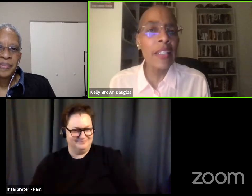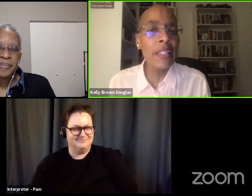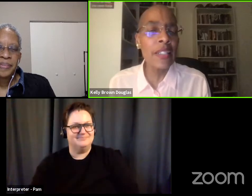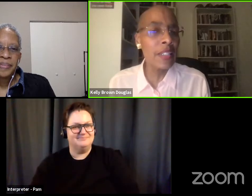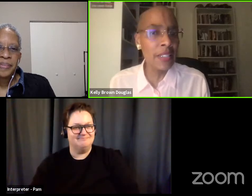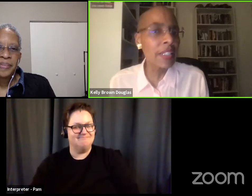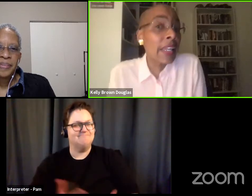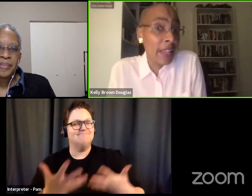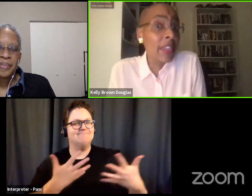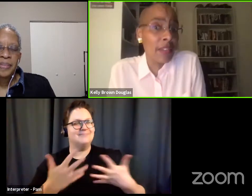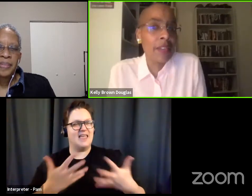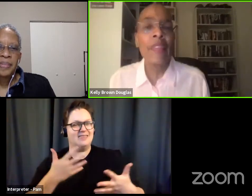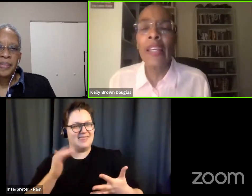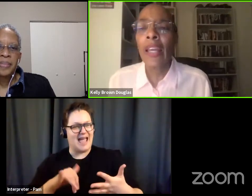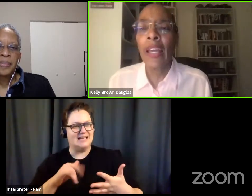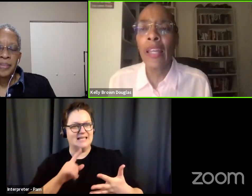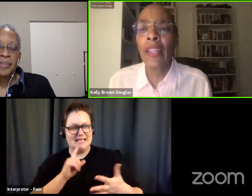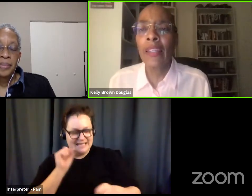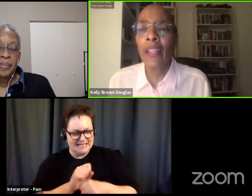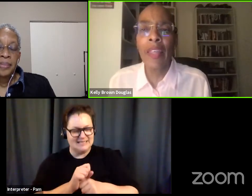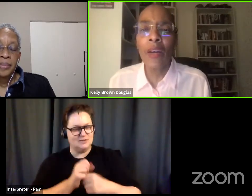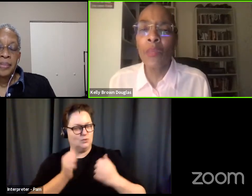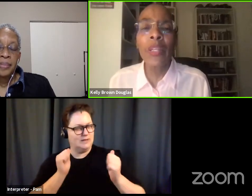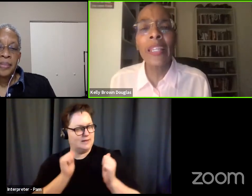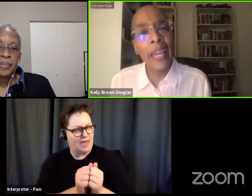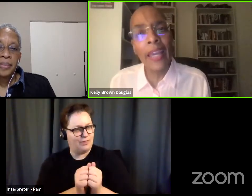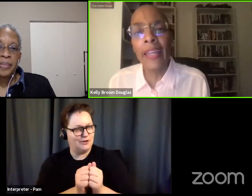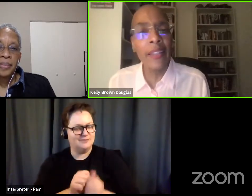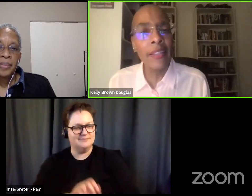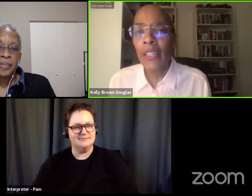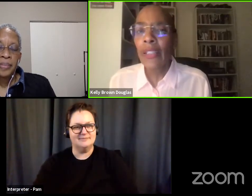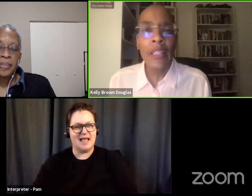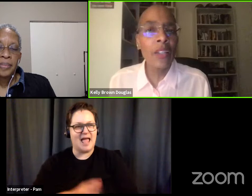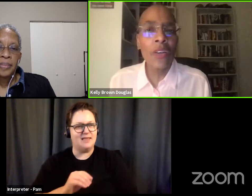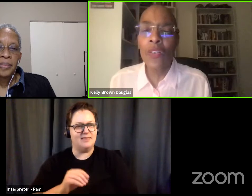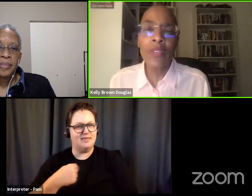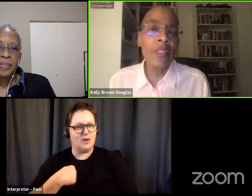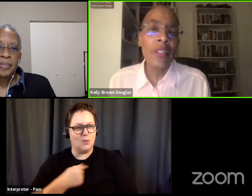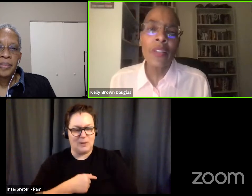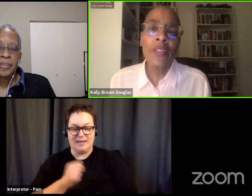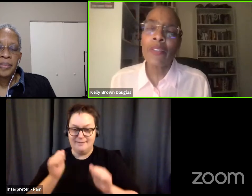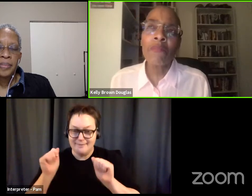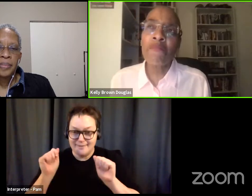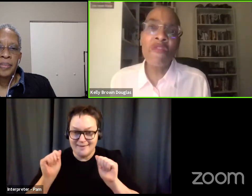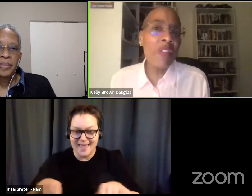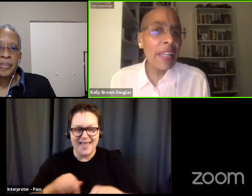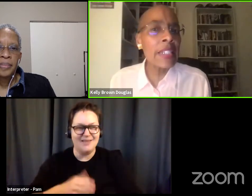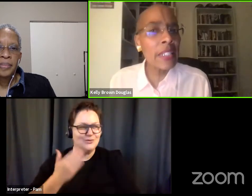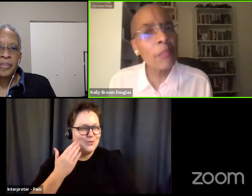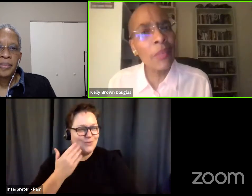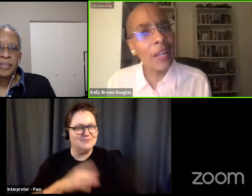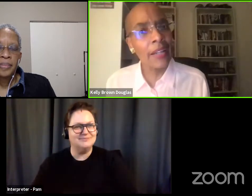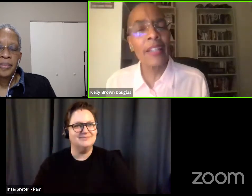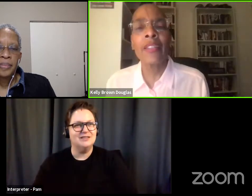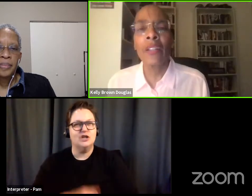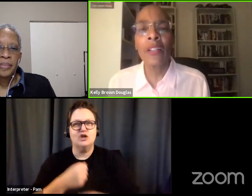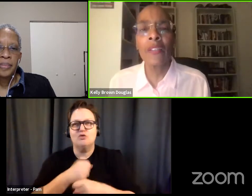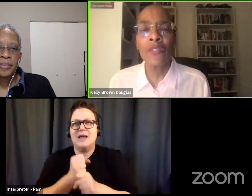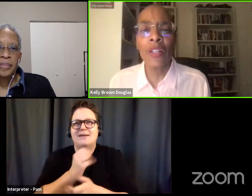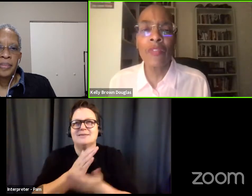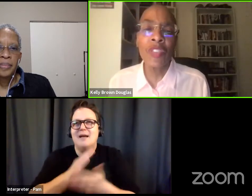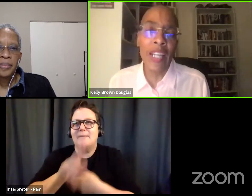That it is together, and that we can, you know, create some